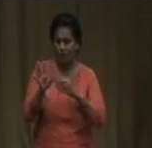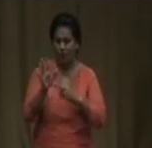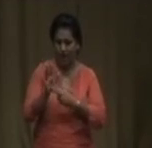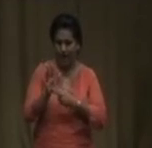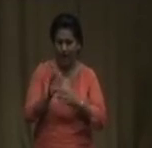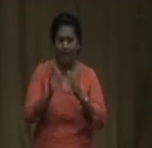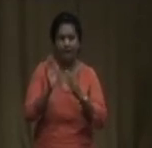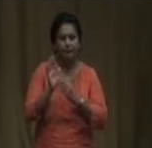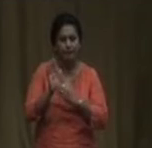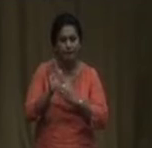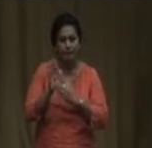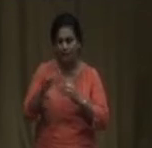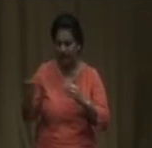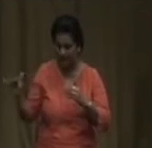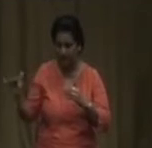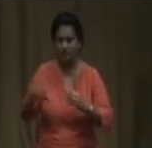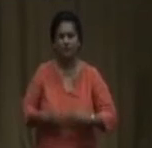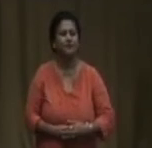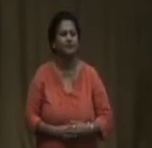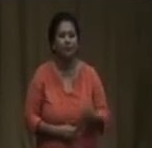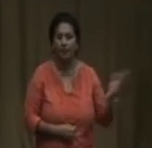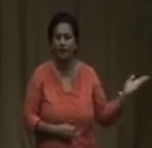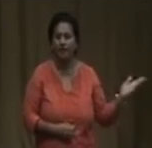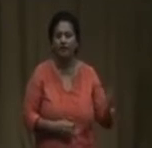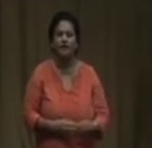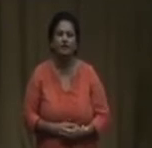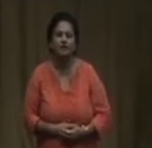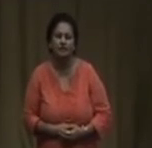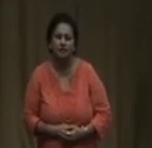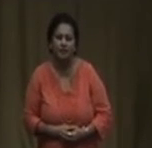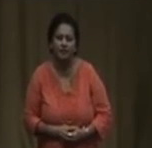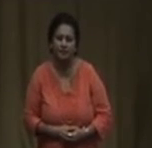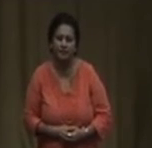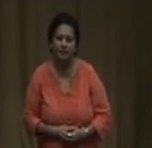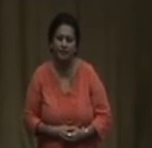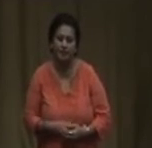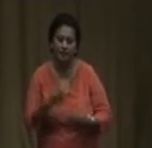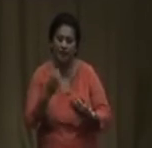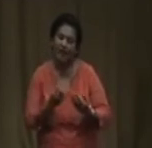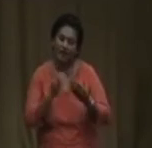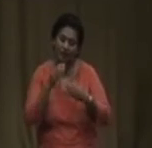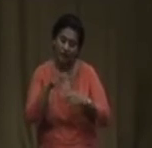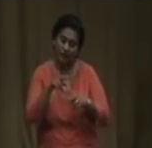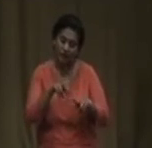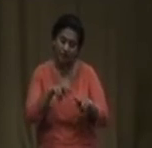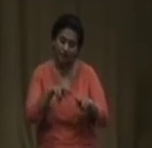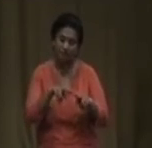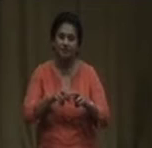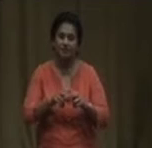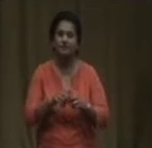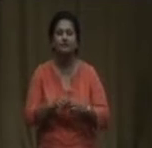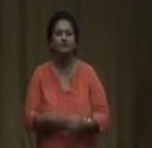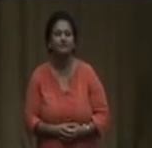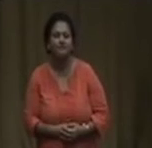has a commendably brief abstract overview here of his background, which I think is testament to his